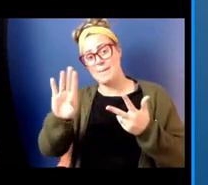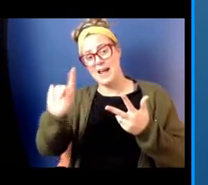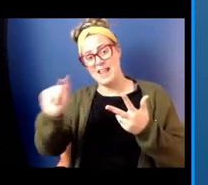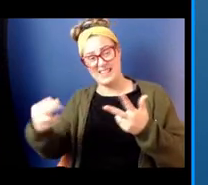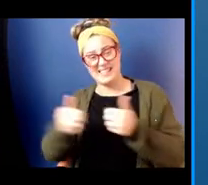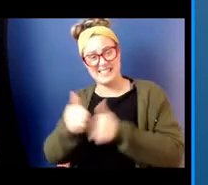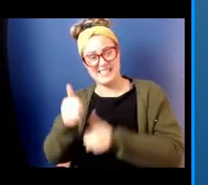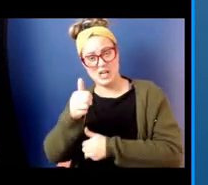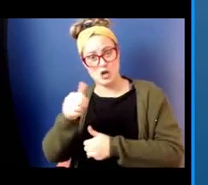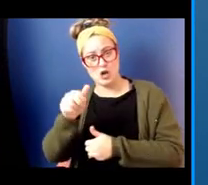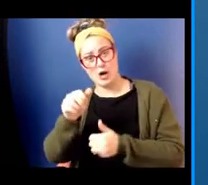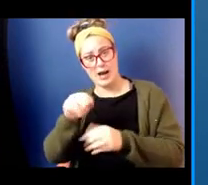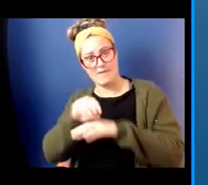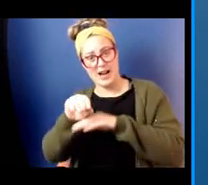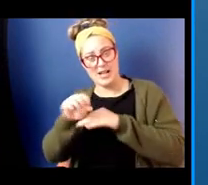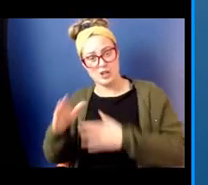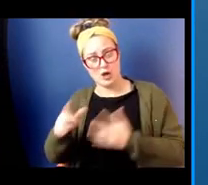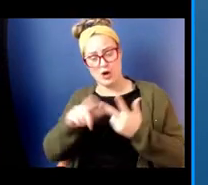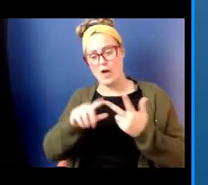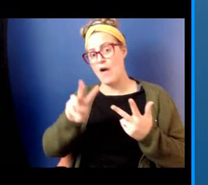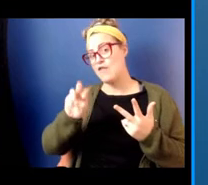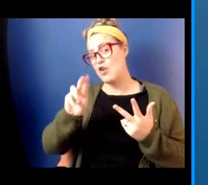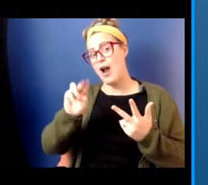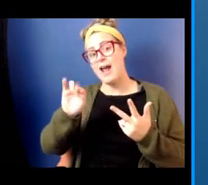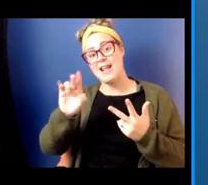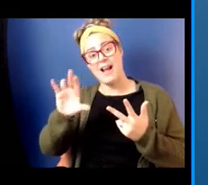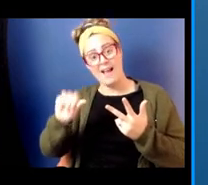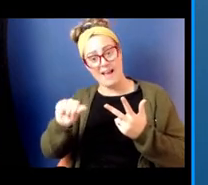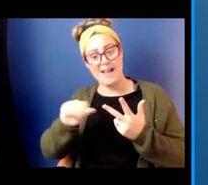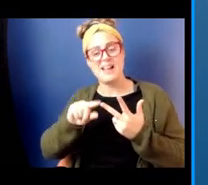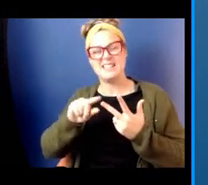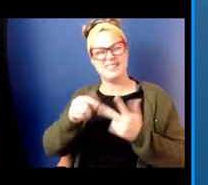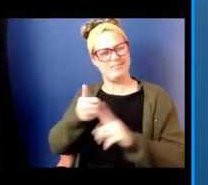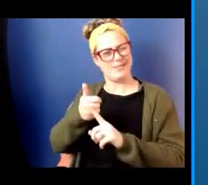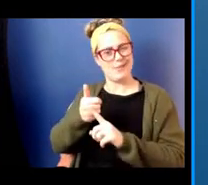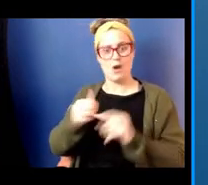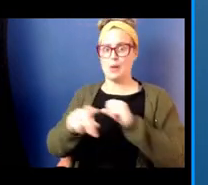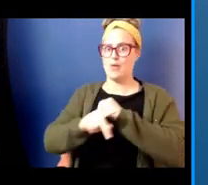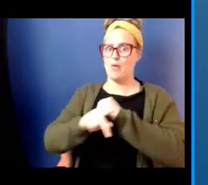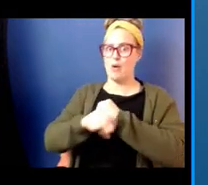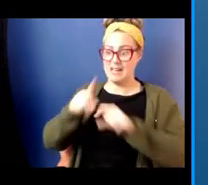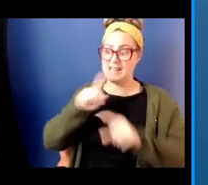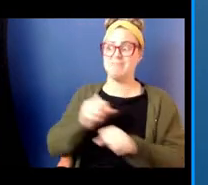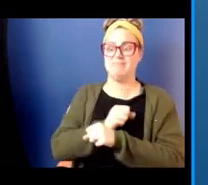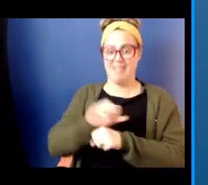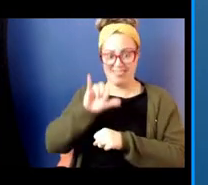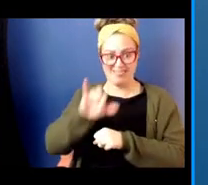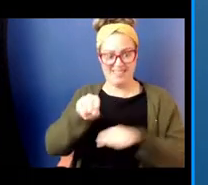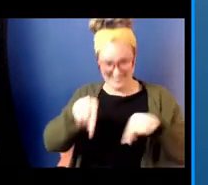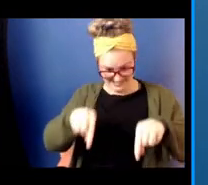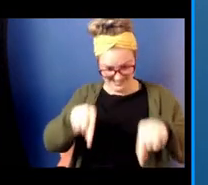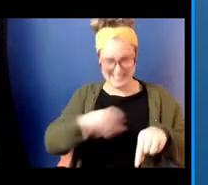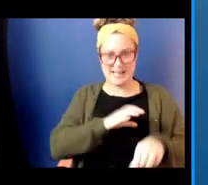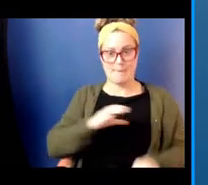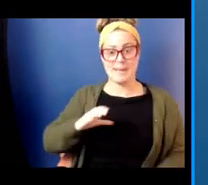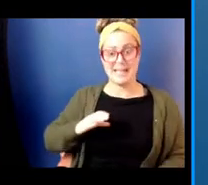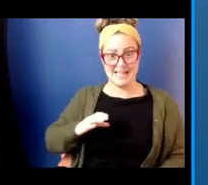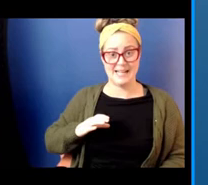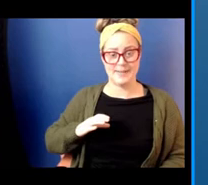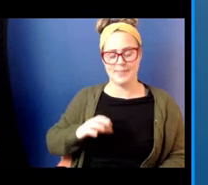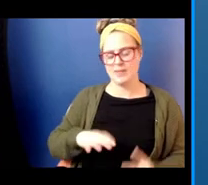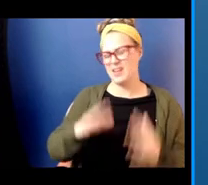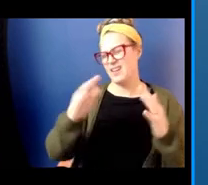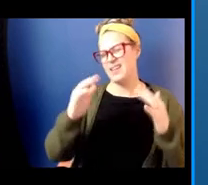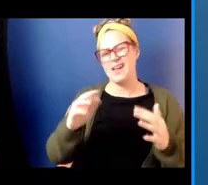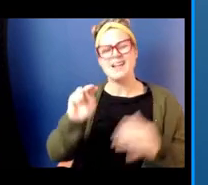who is her her portfolio is this committee um uh Nick and so many others